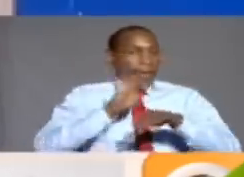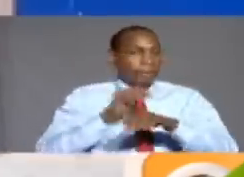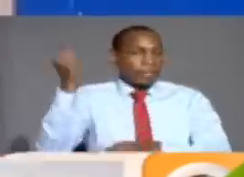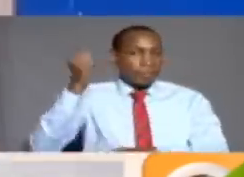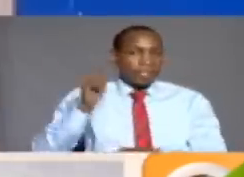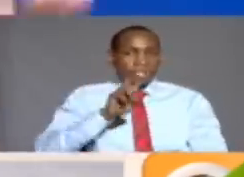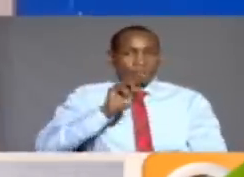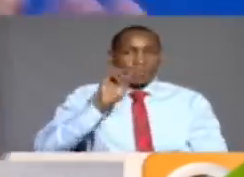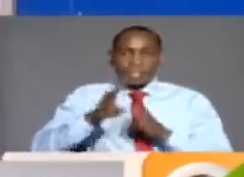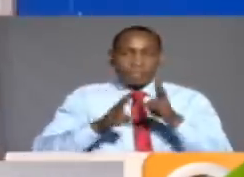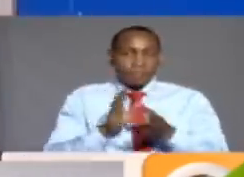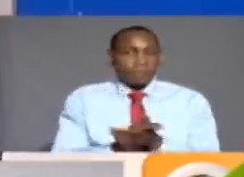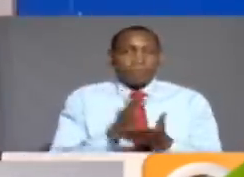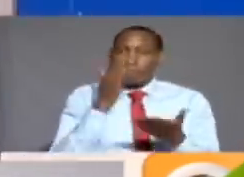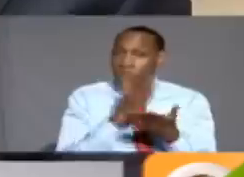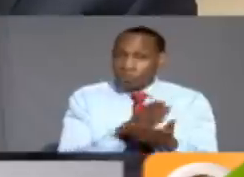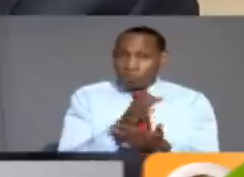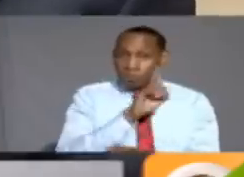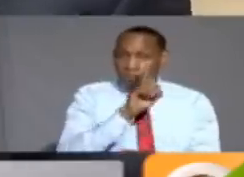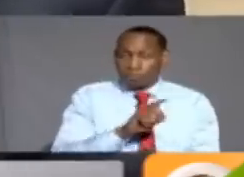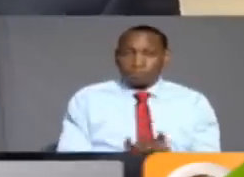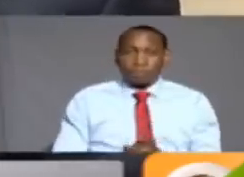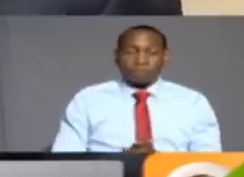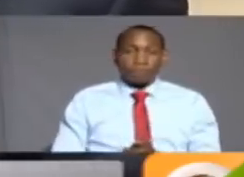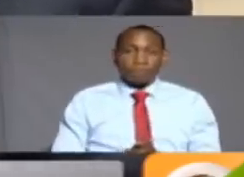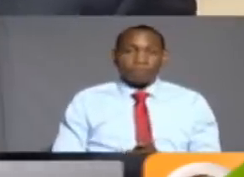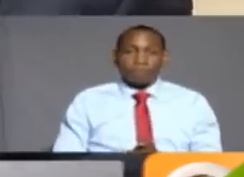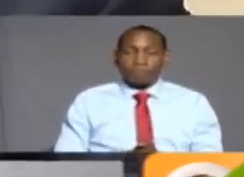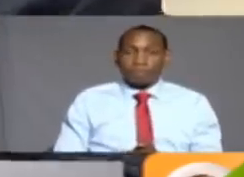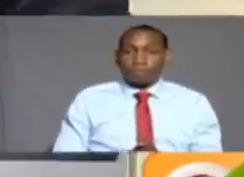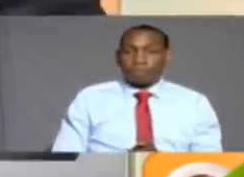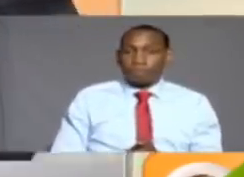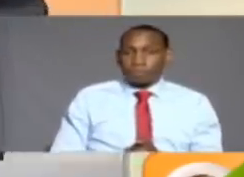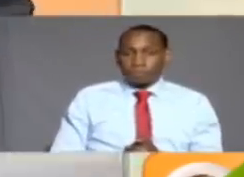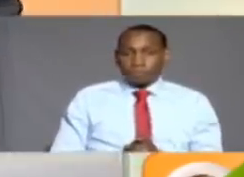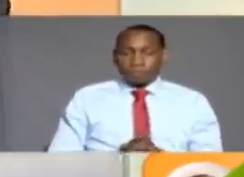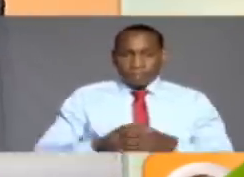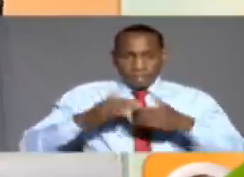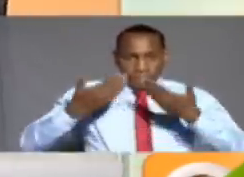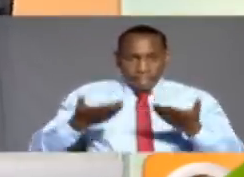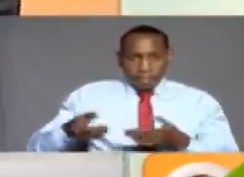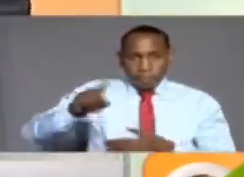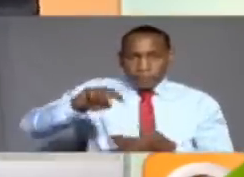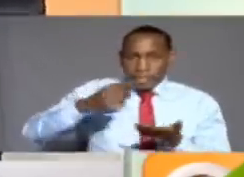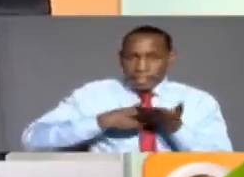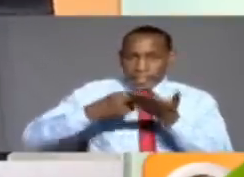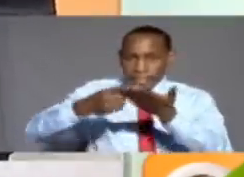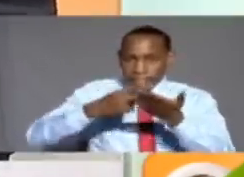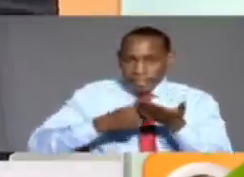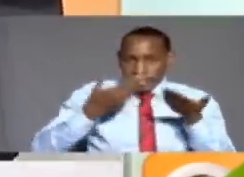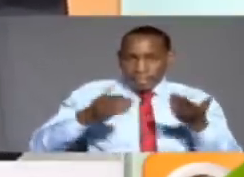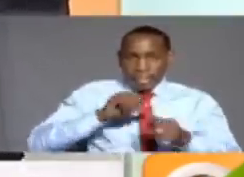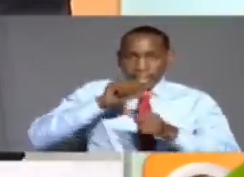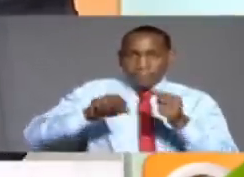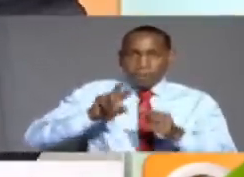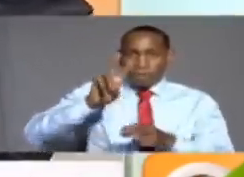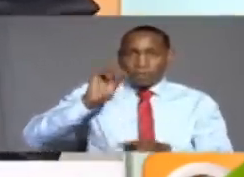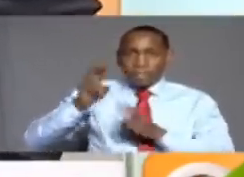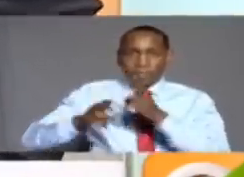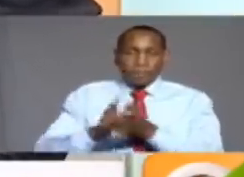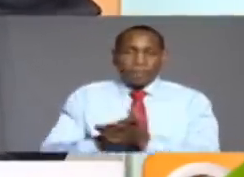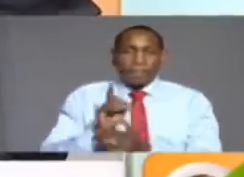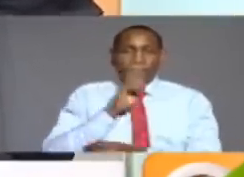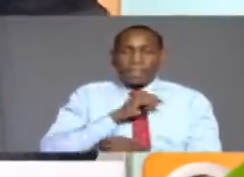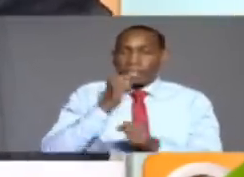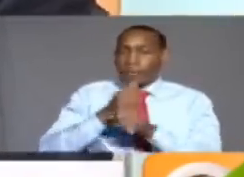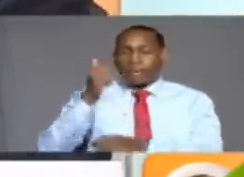of 2022, whether yes. you like it or not. But you see, this is the problem, Hussein. How are we having a conversation right now about 2022 and you haven't even finished the work